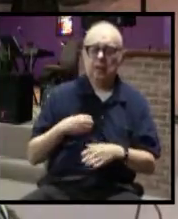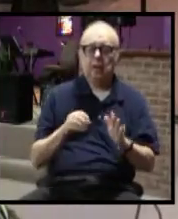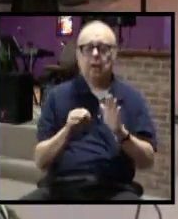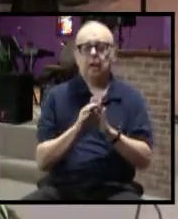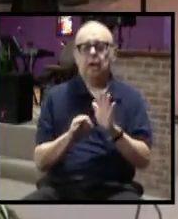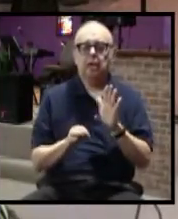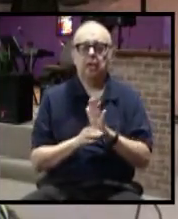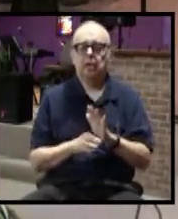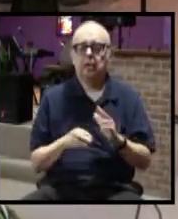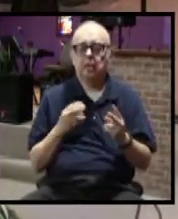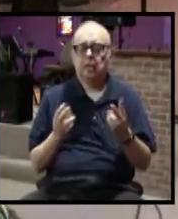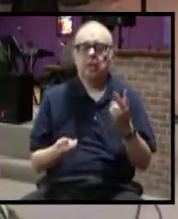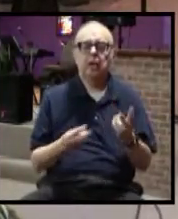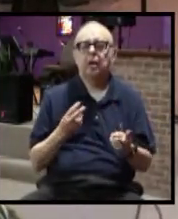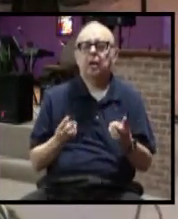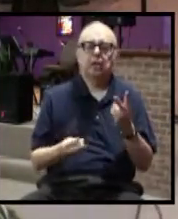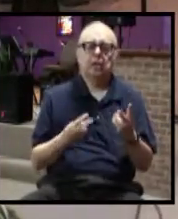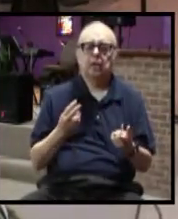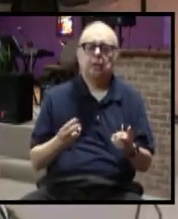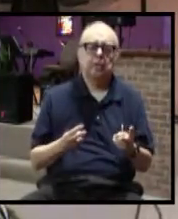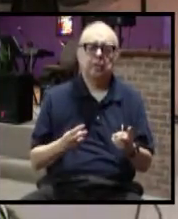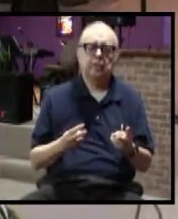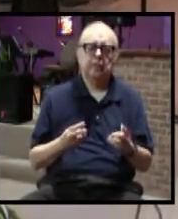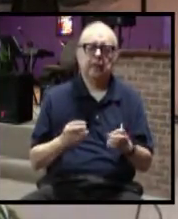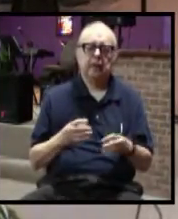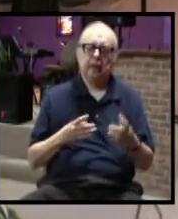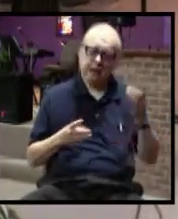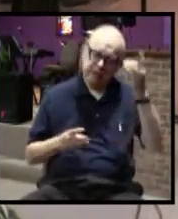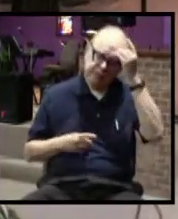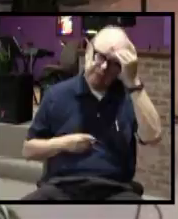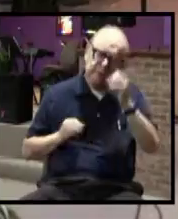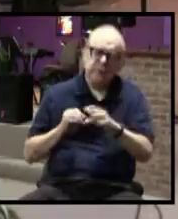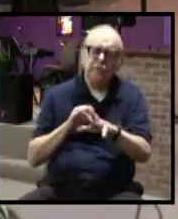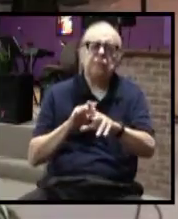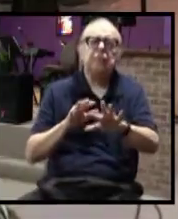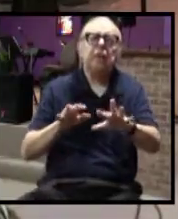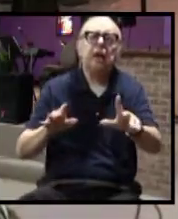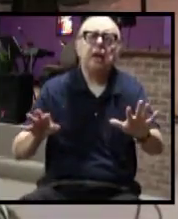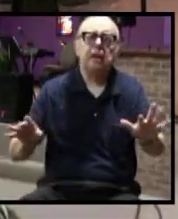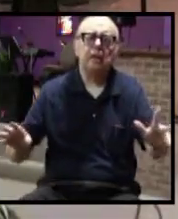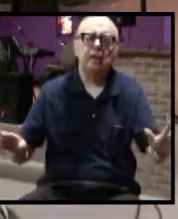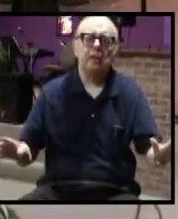Because leprosy was a very, a very contagious disease.